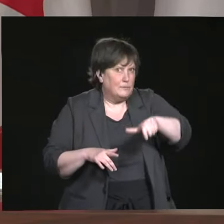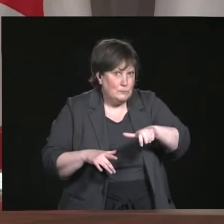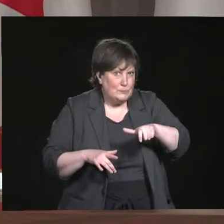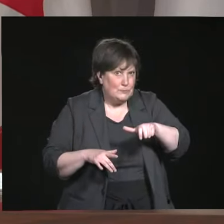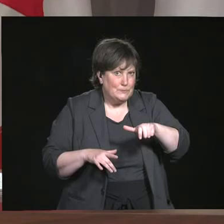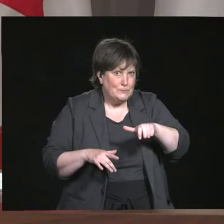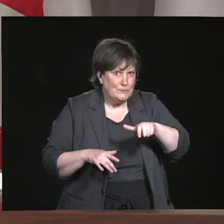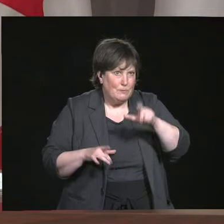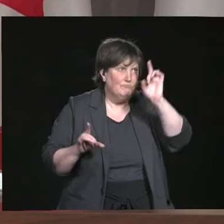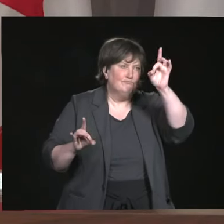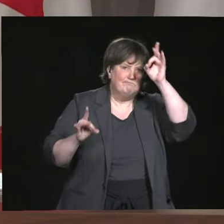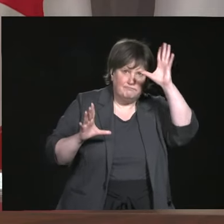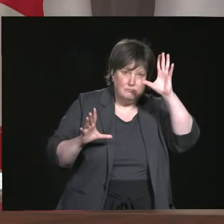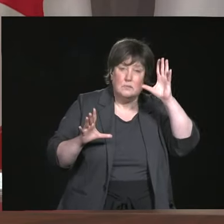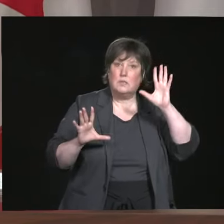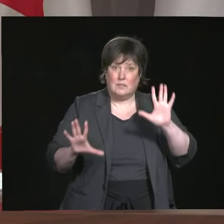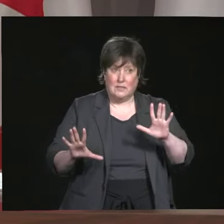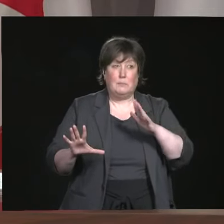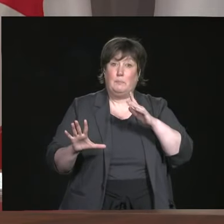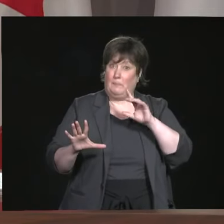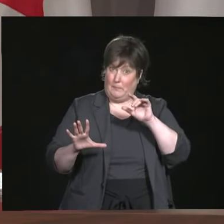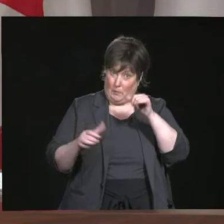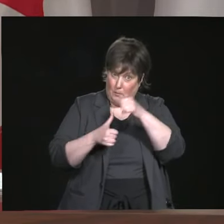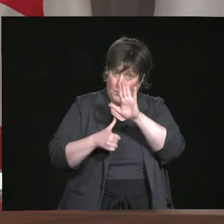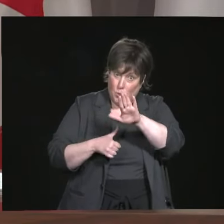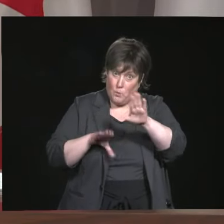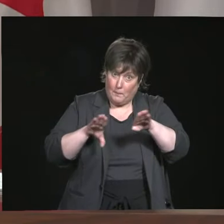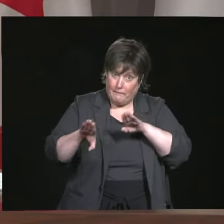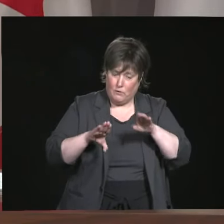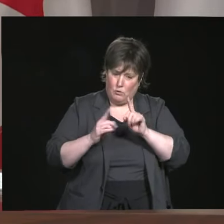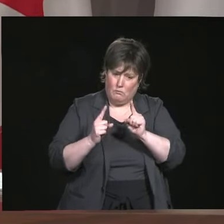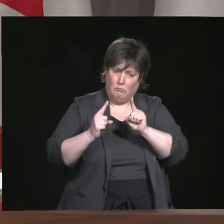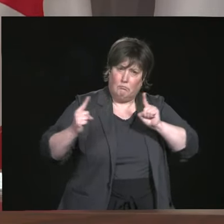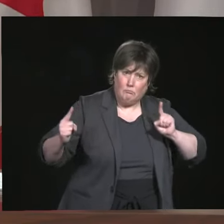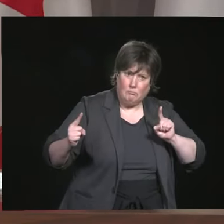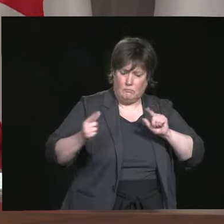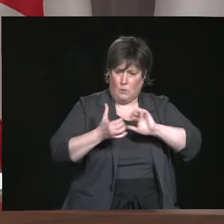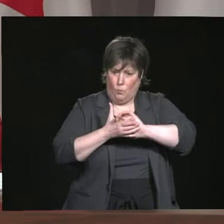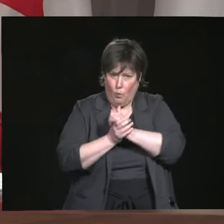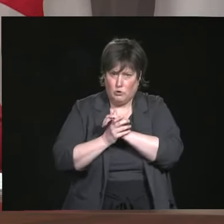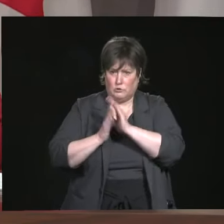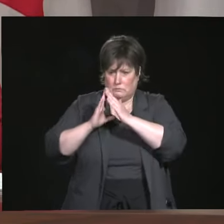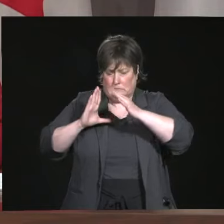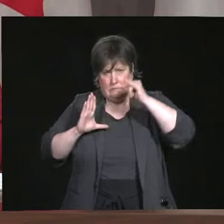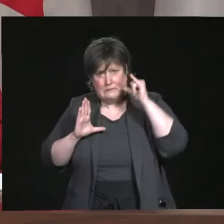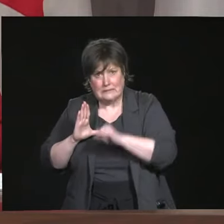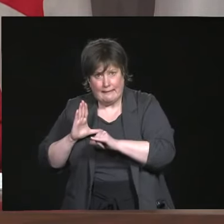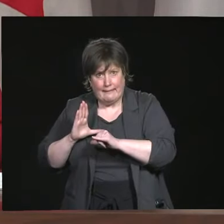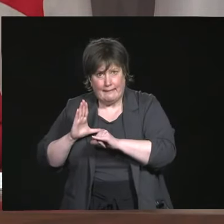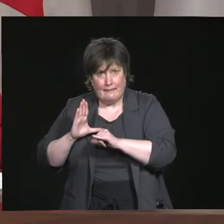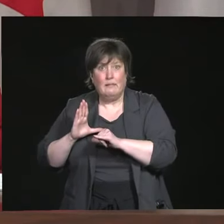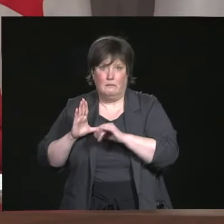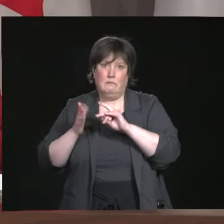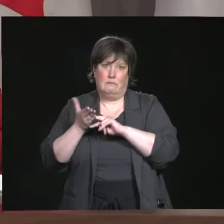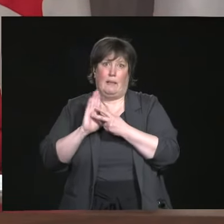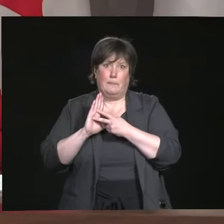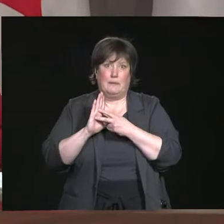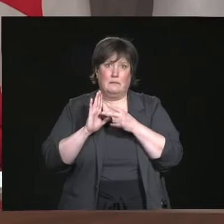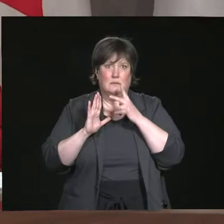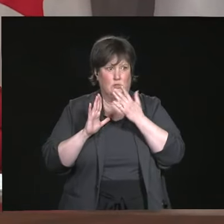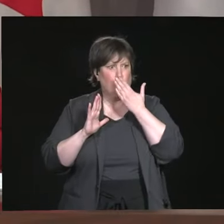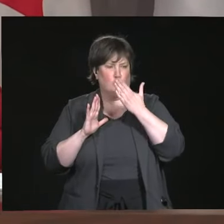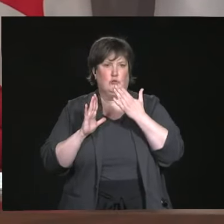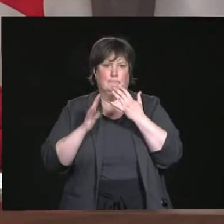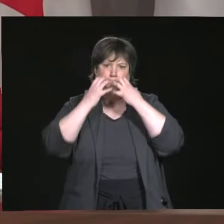need to do today is do the best we can to avert that. And I think we would all love to hear from